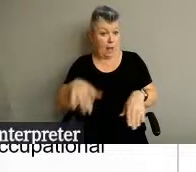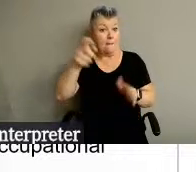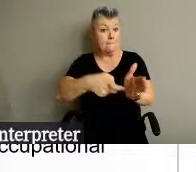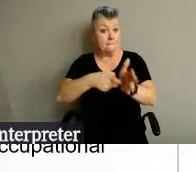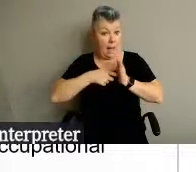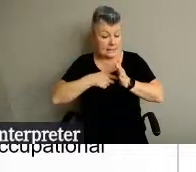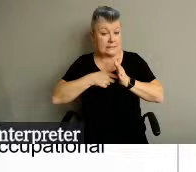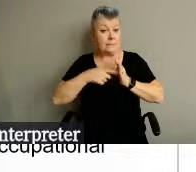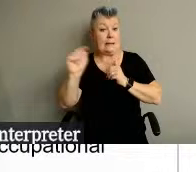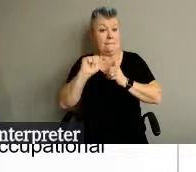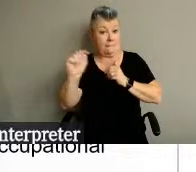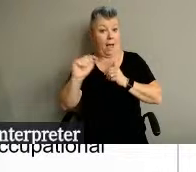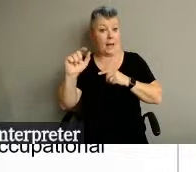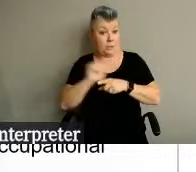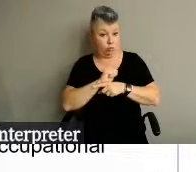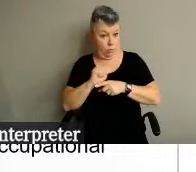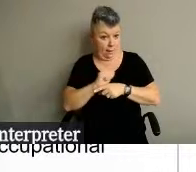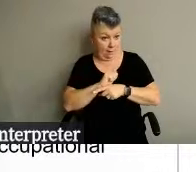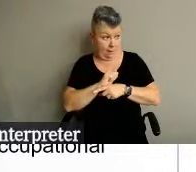We do not.